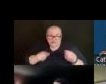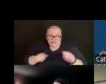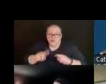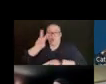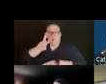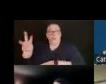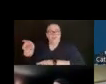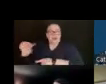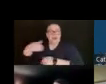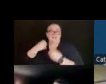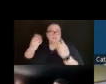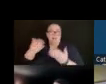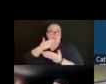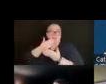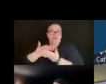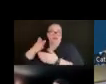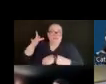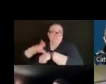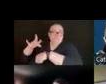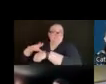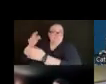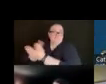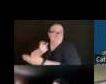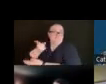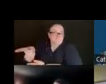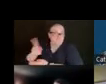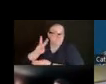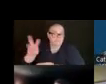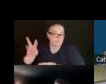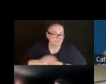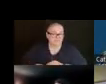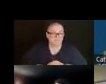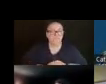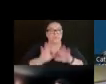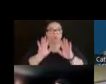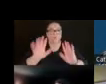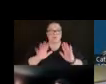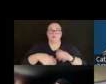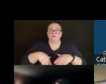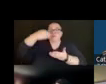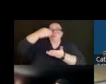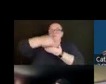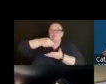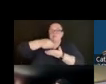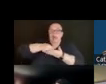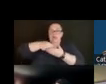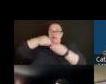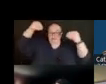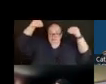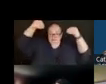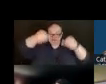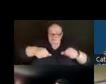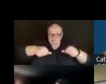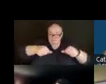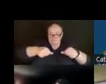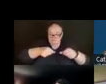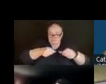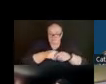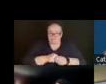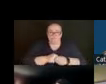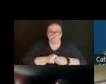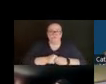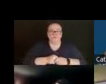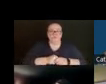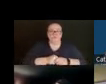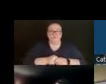Okay, I want to go back to our funding streams for a second, and I want to touch on the things we have not